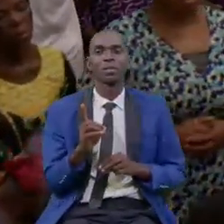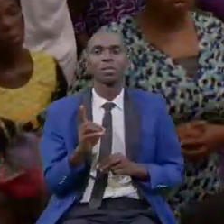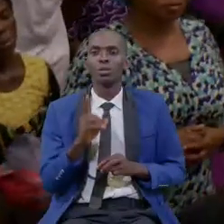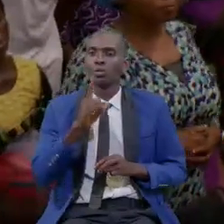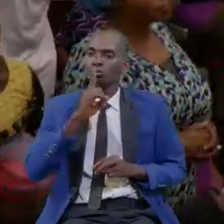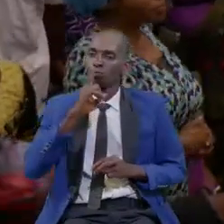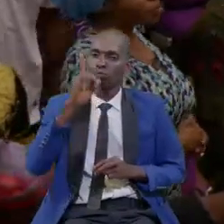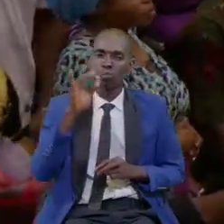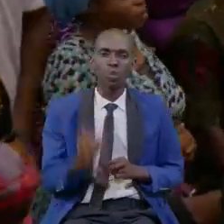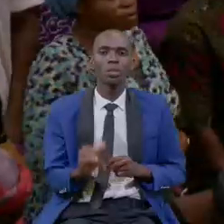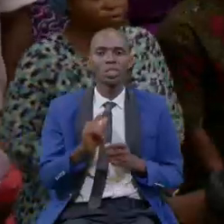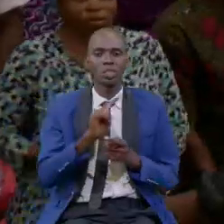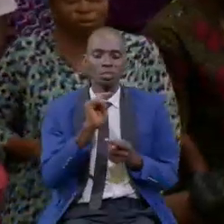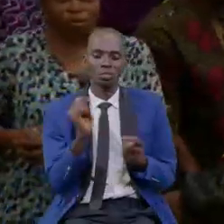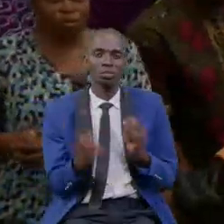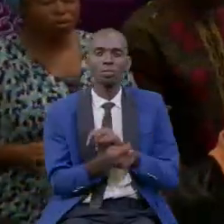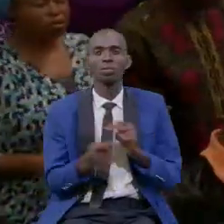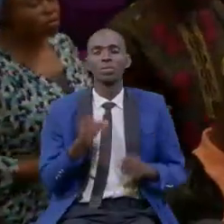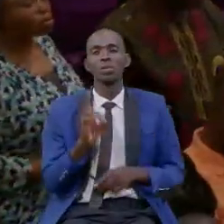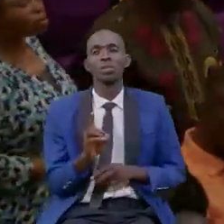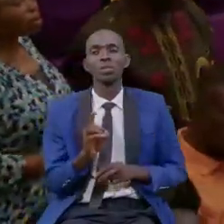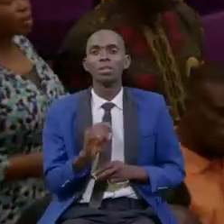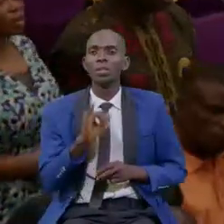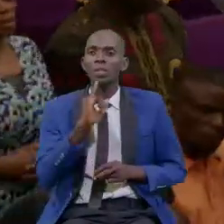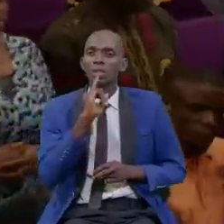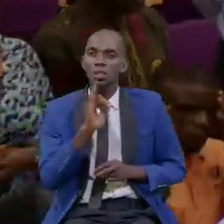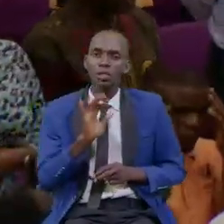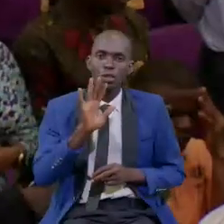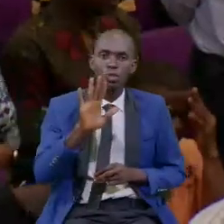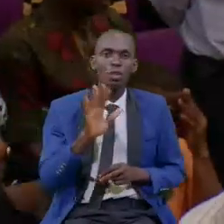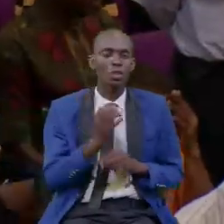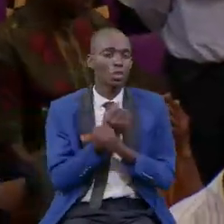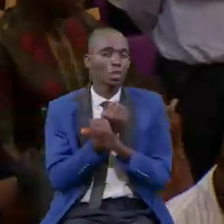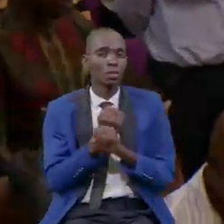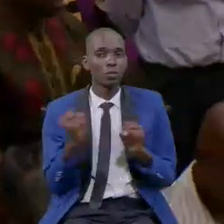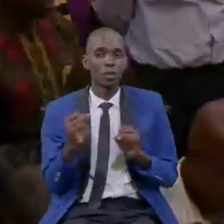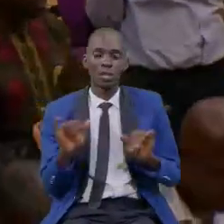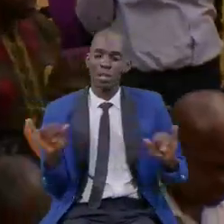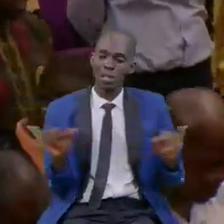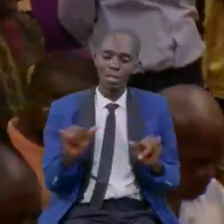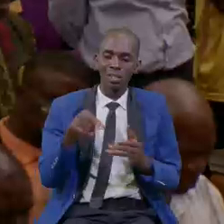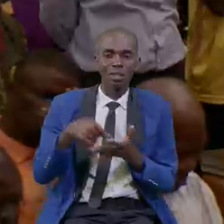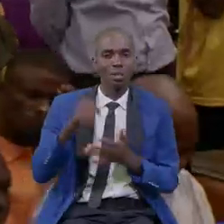really transformed. Is your salvation like that?